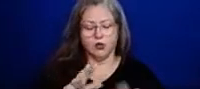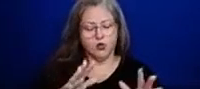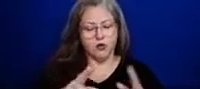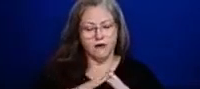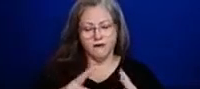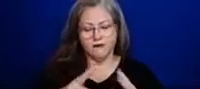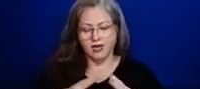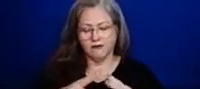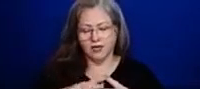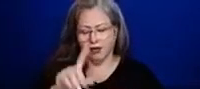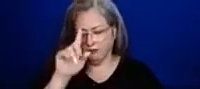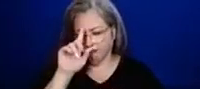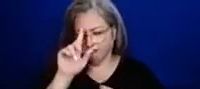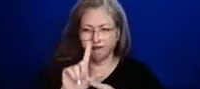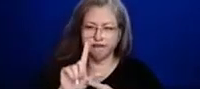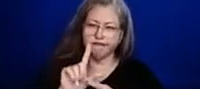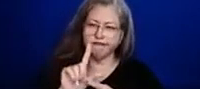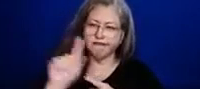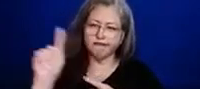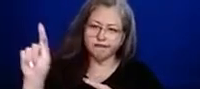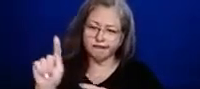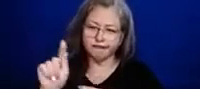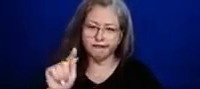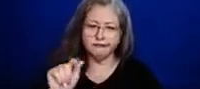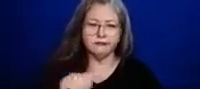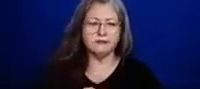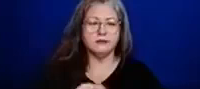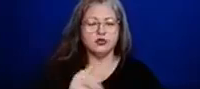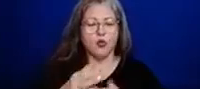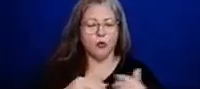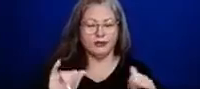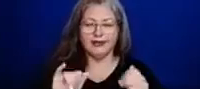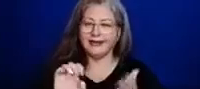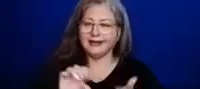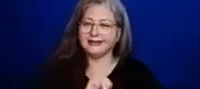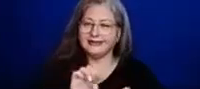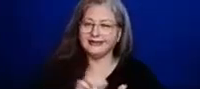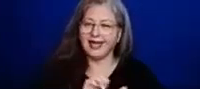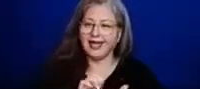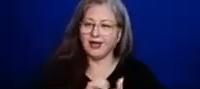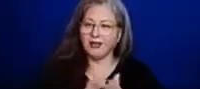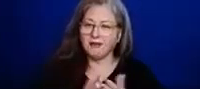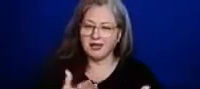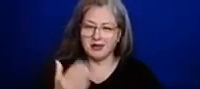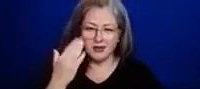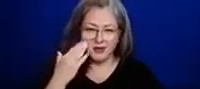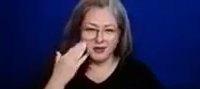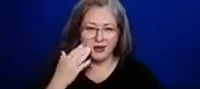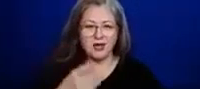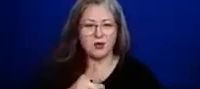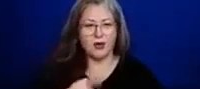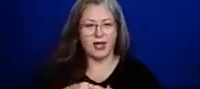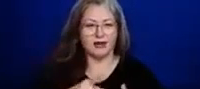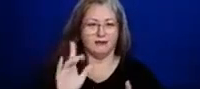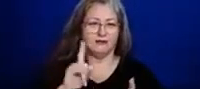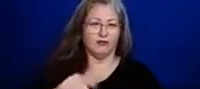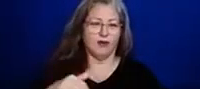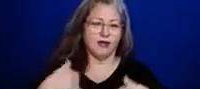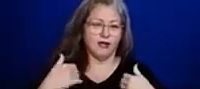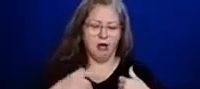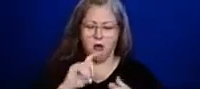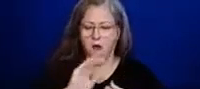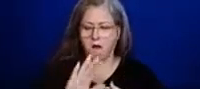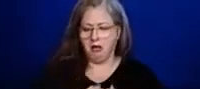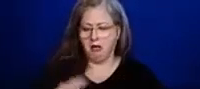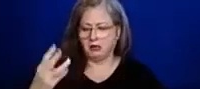very, very intelligent. And she was like an encyclopedia. You know that when she was very young, 16 years